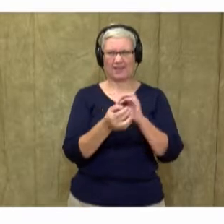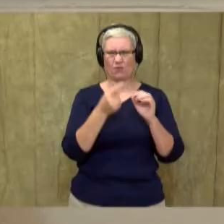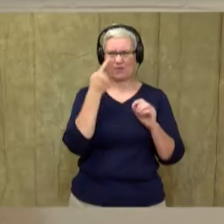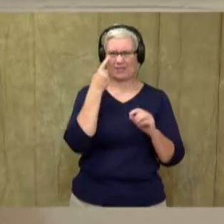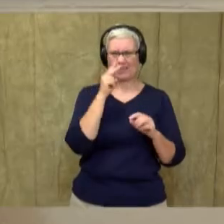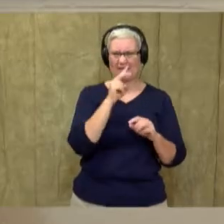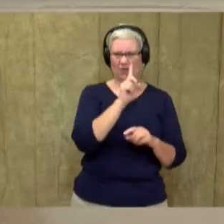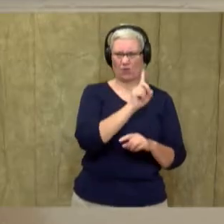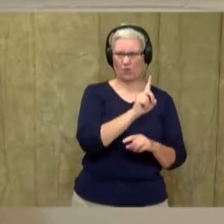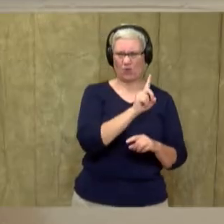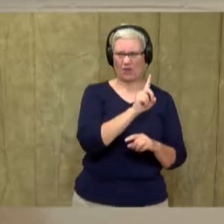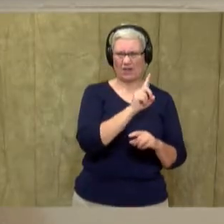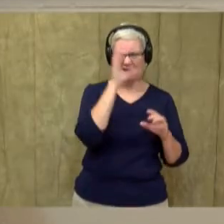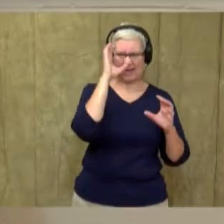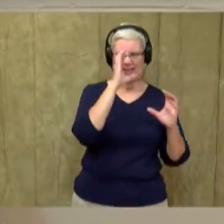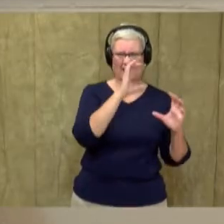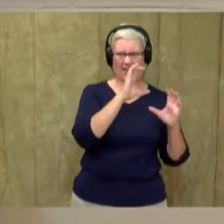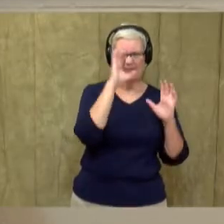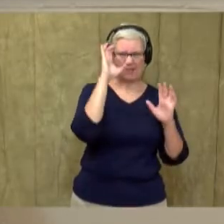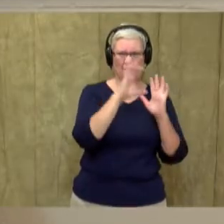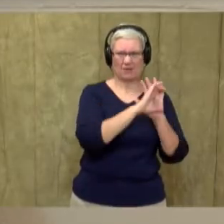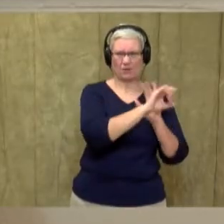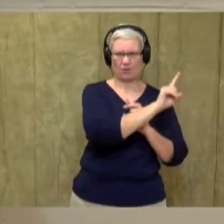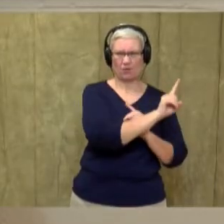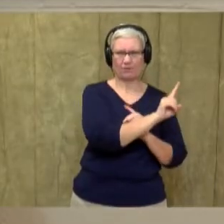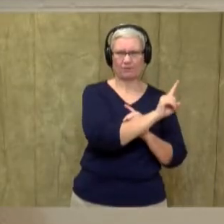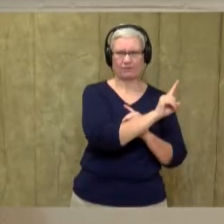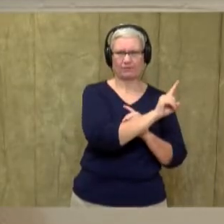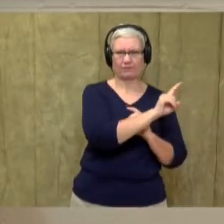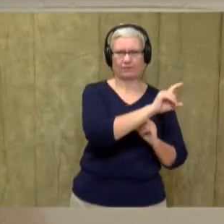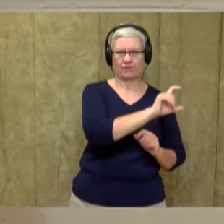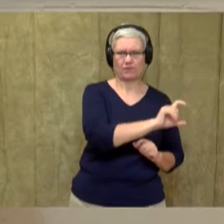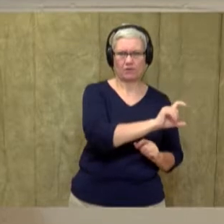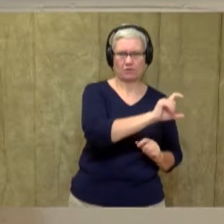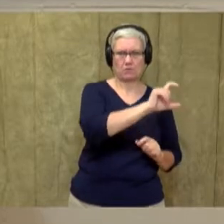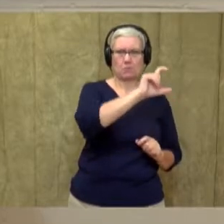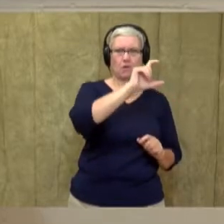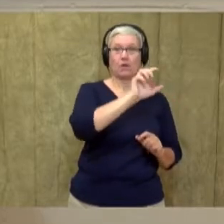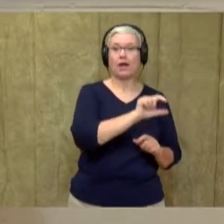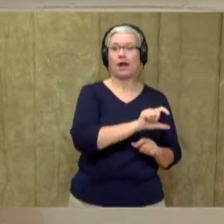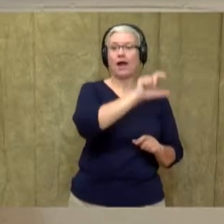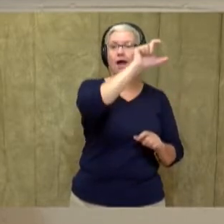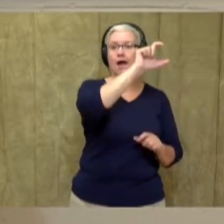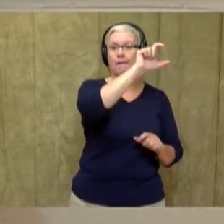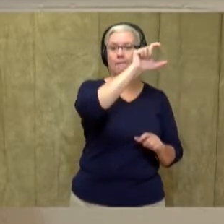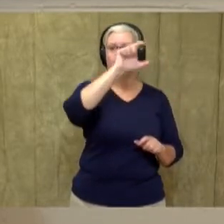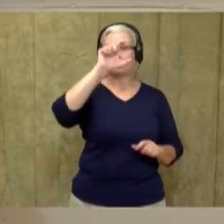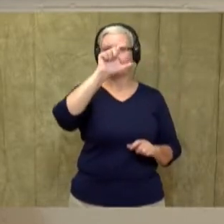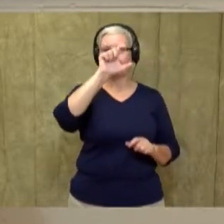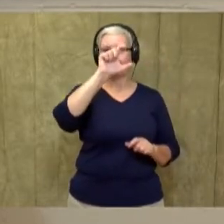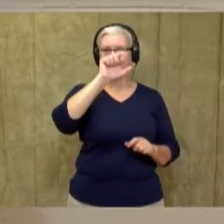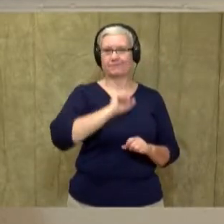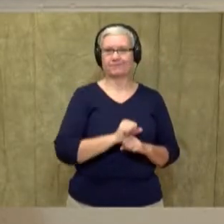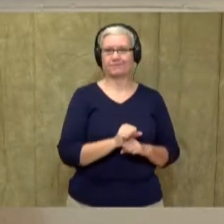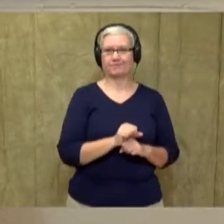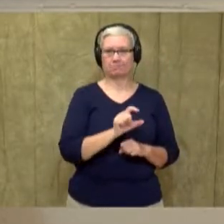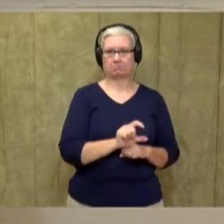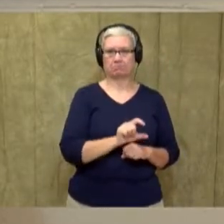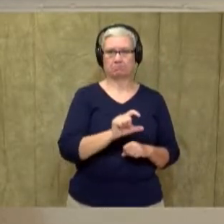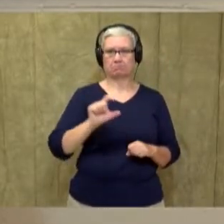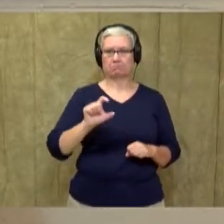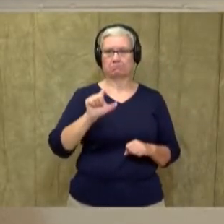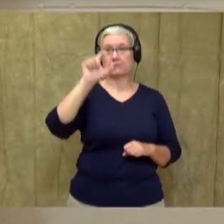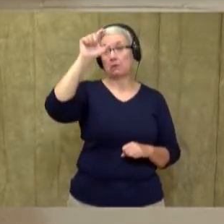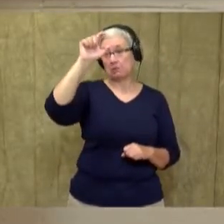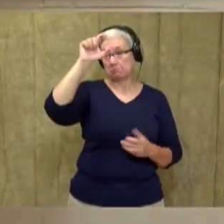1 to image 2, we can see that this frog has been moved to the right and moved upward. So I'm shifting right and then shifting